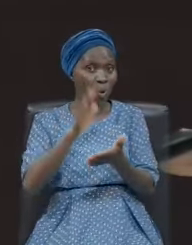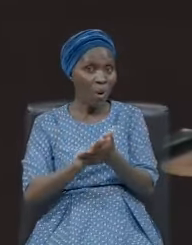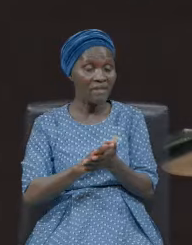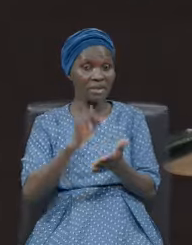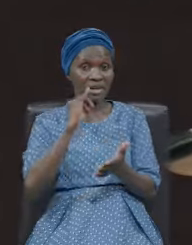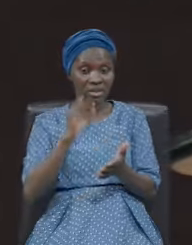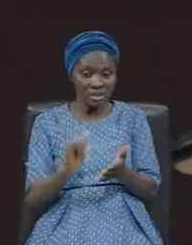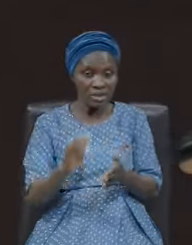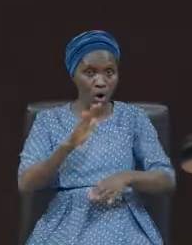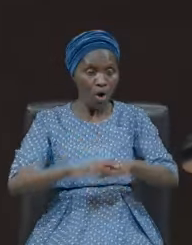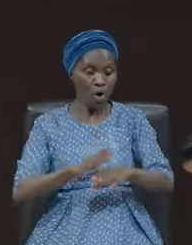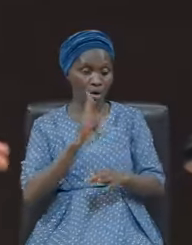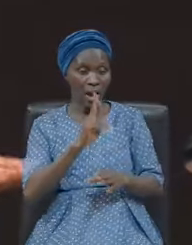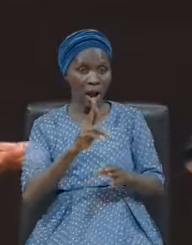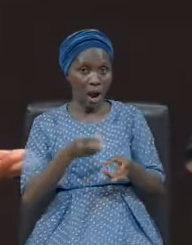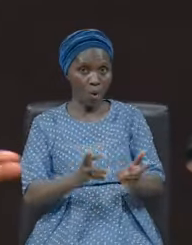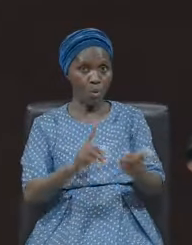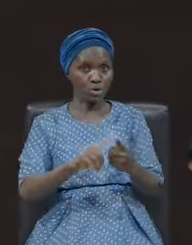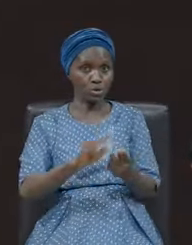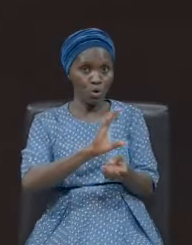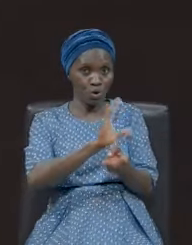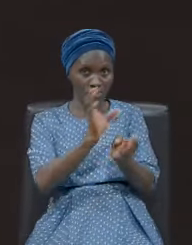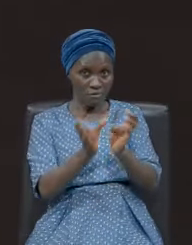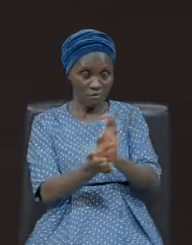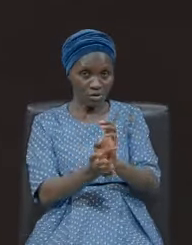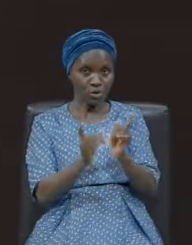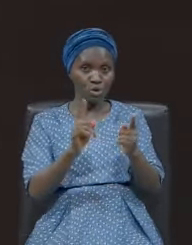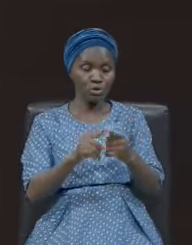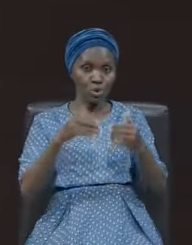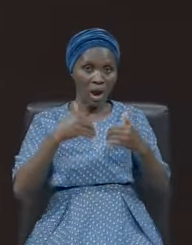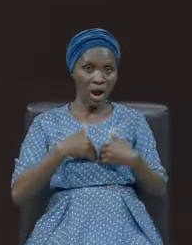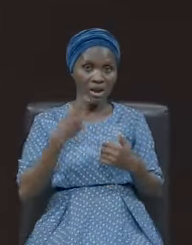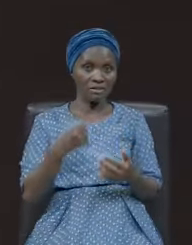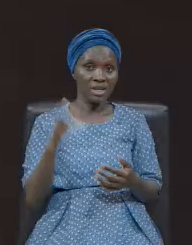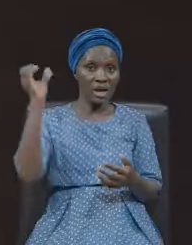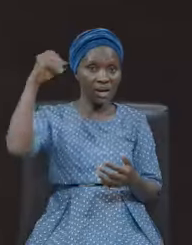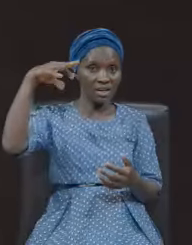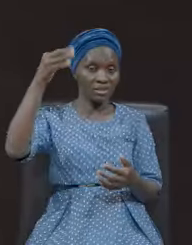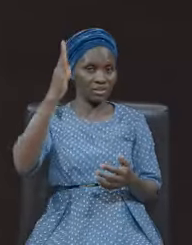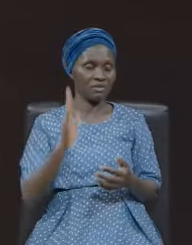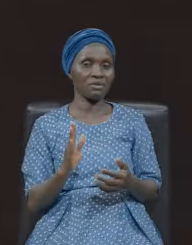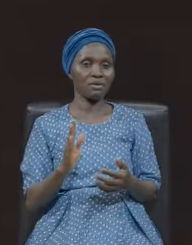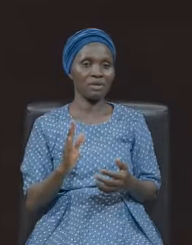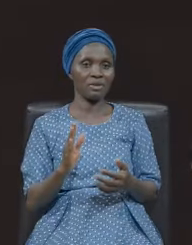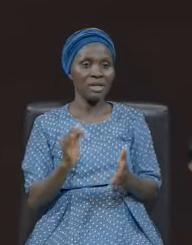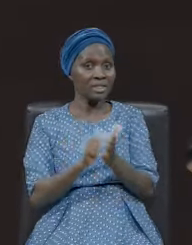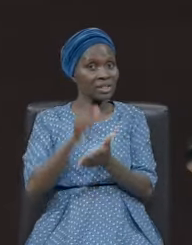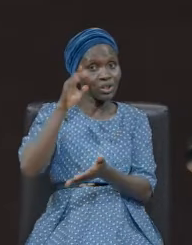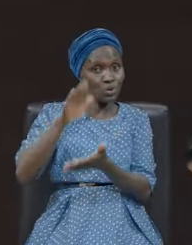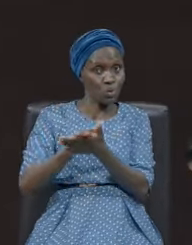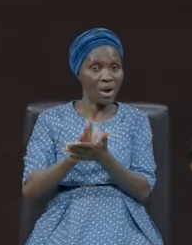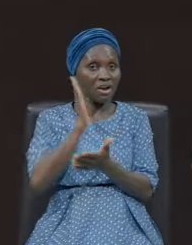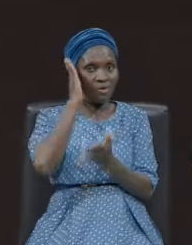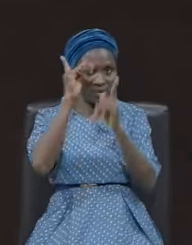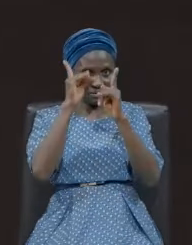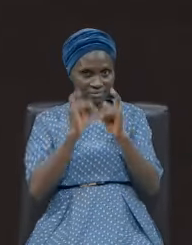conversion. Is still on her way to having the grace of God. That wife is going to test you and